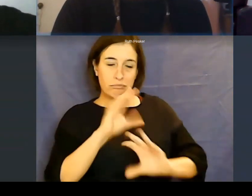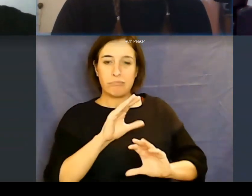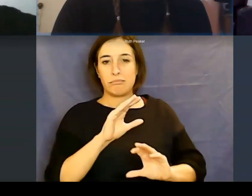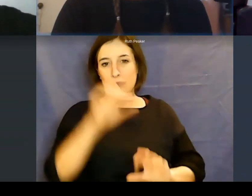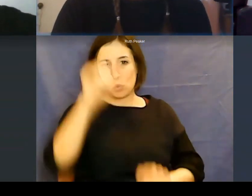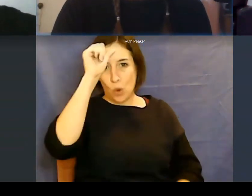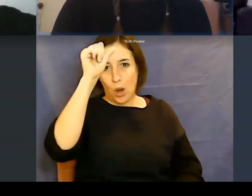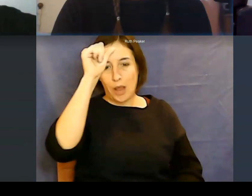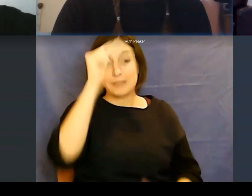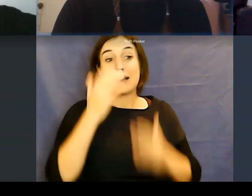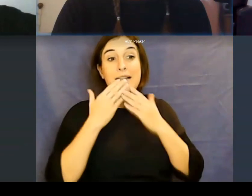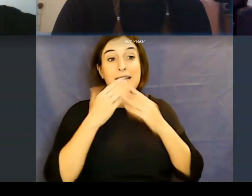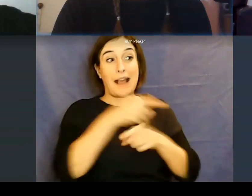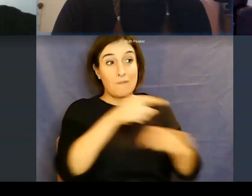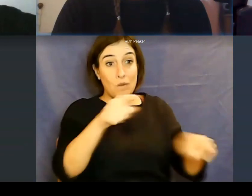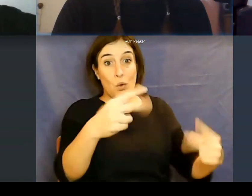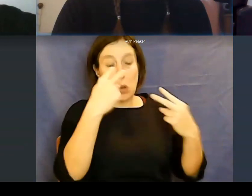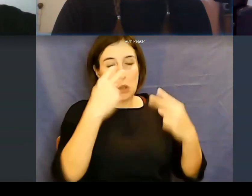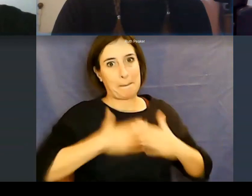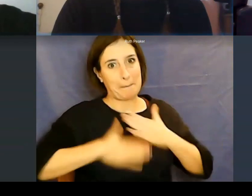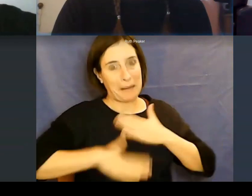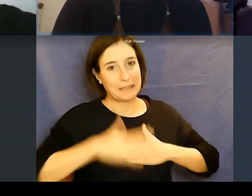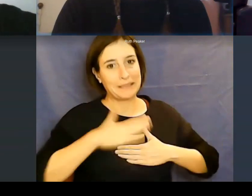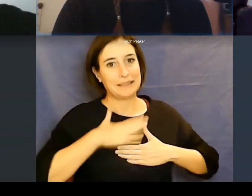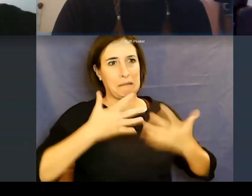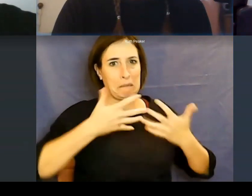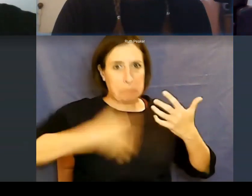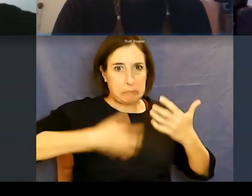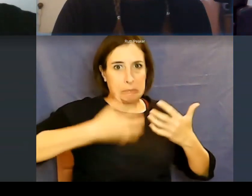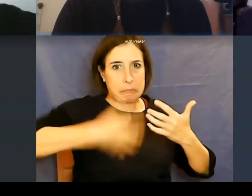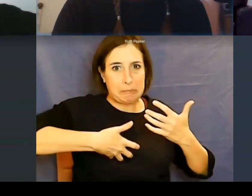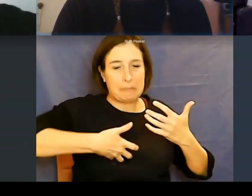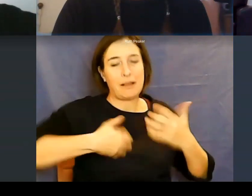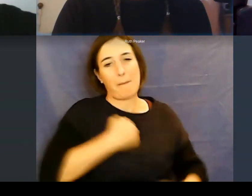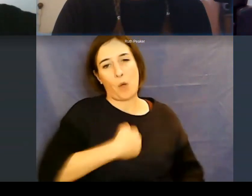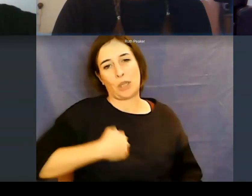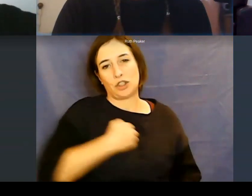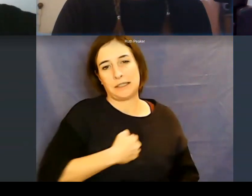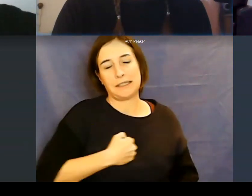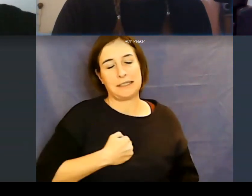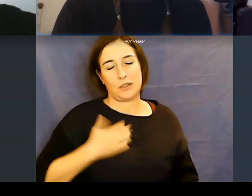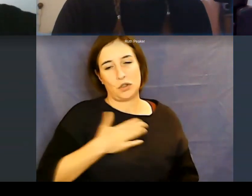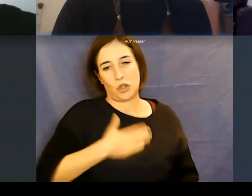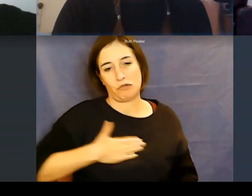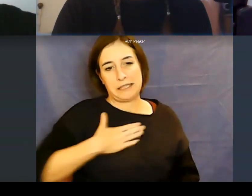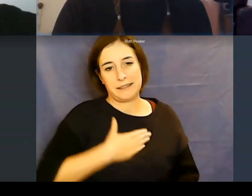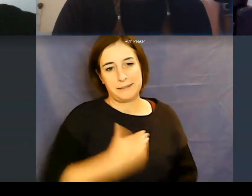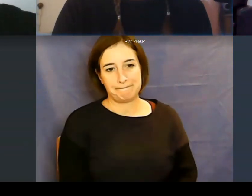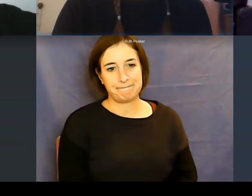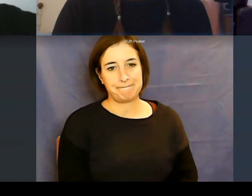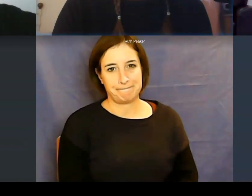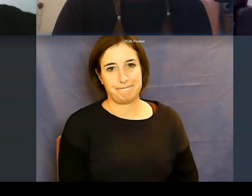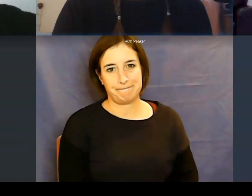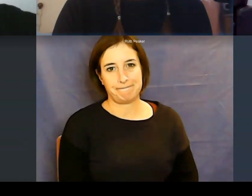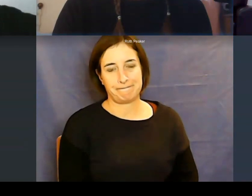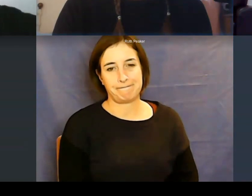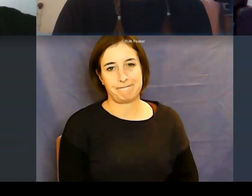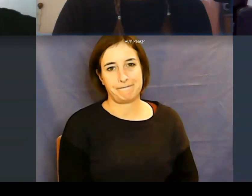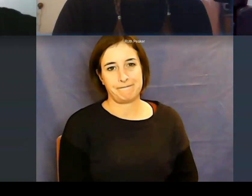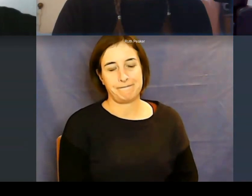those in attendance for your patience. Apologies for the technical issues we had earlier and the delays in getting